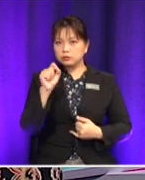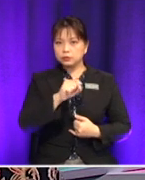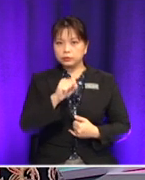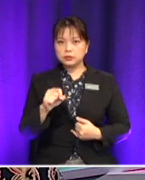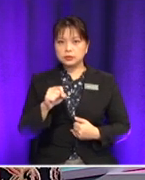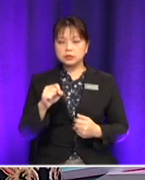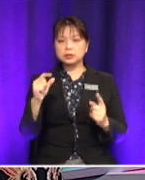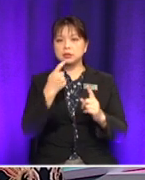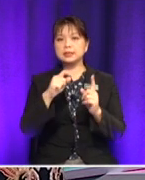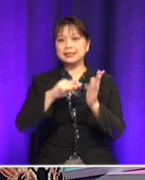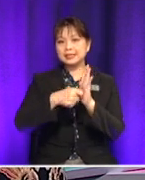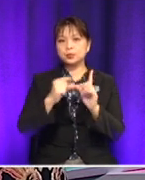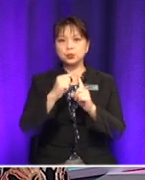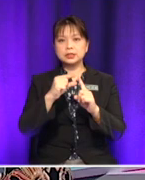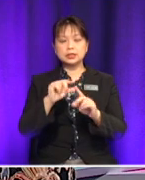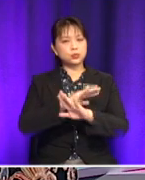round